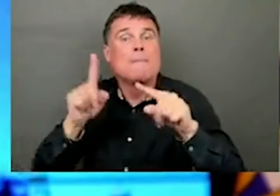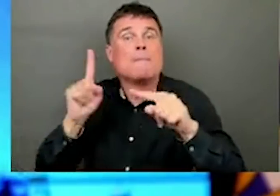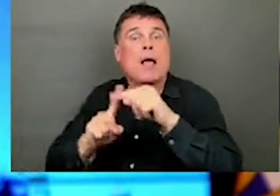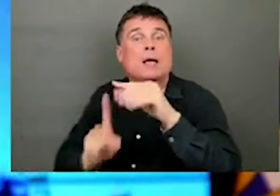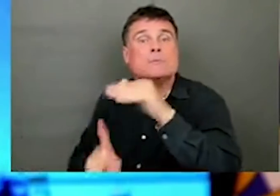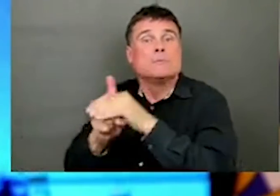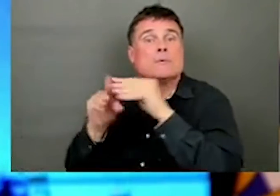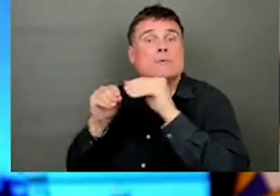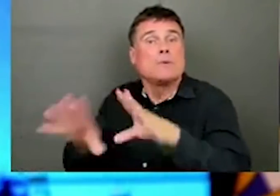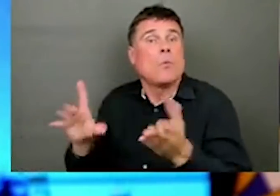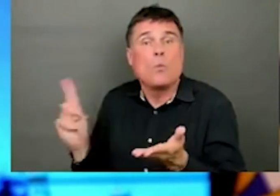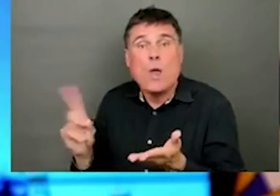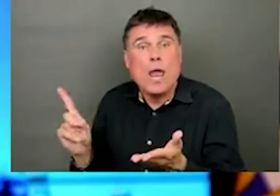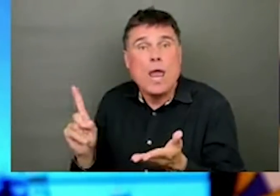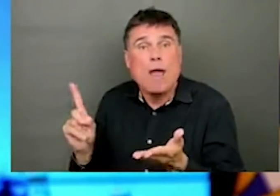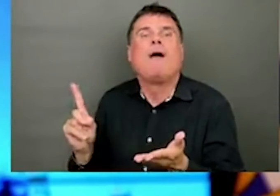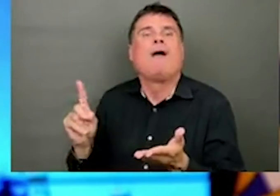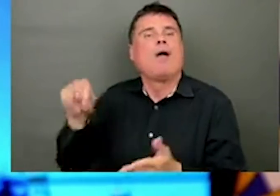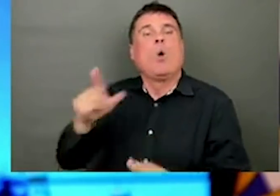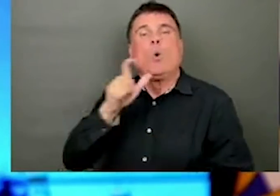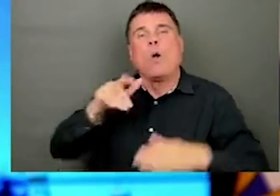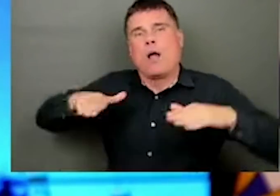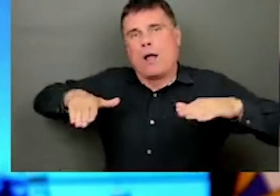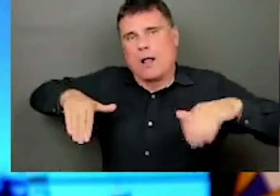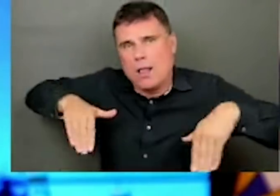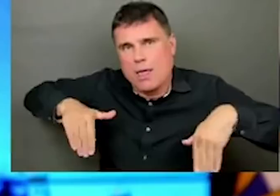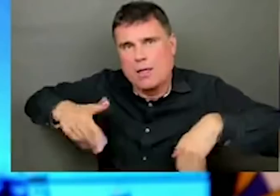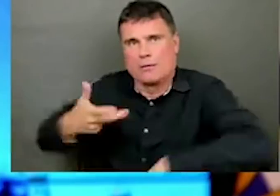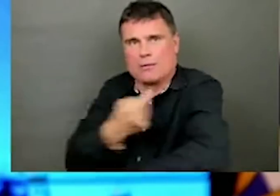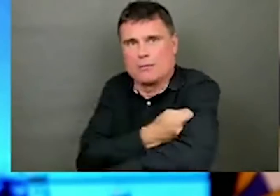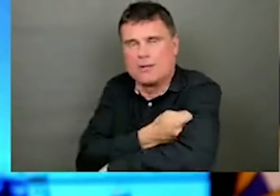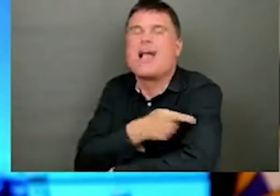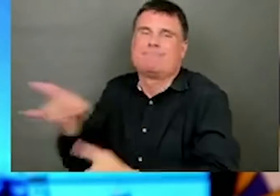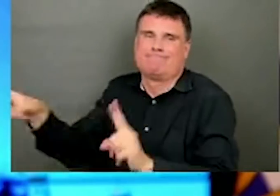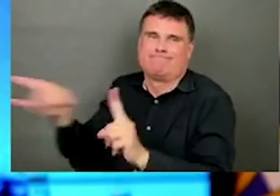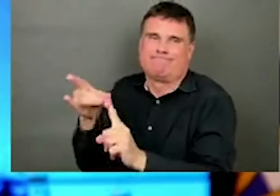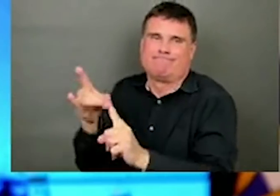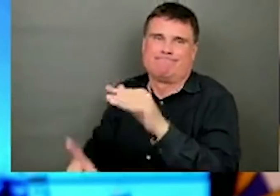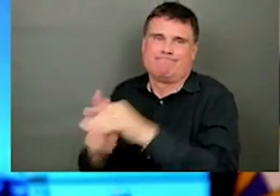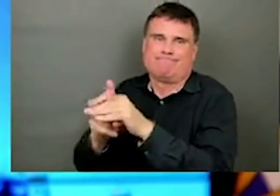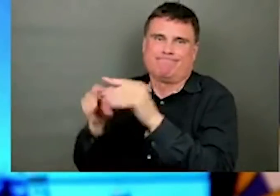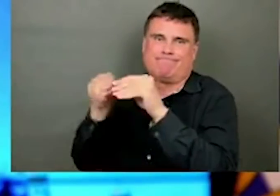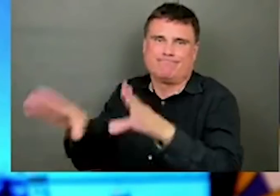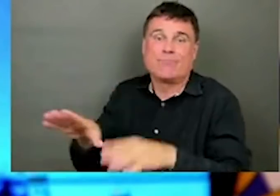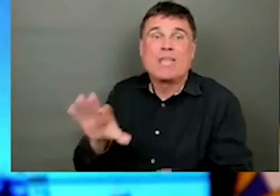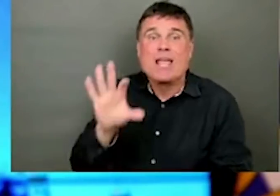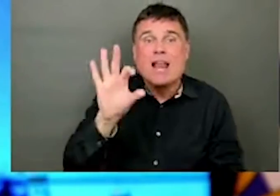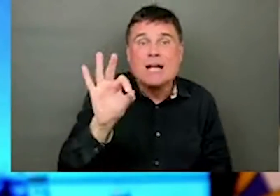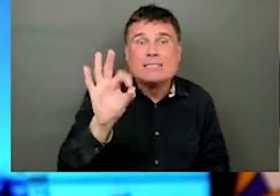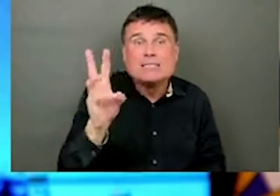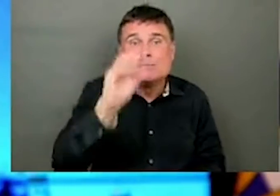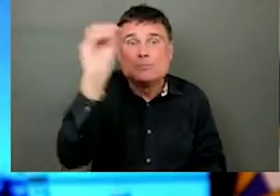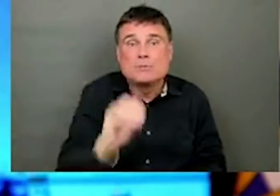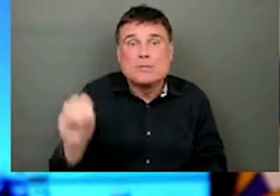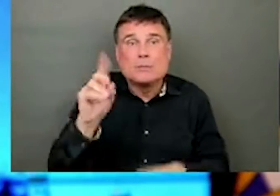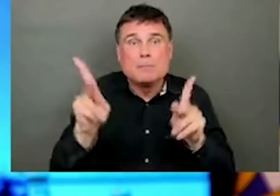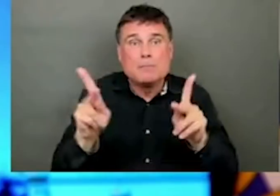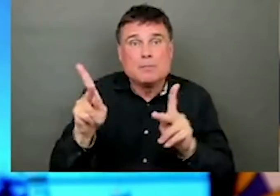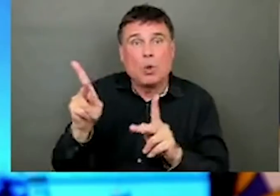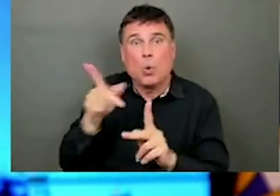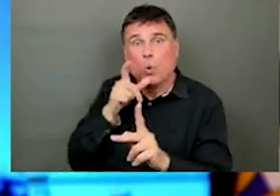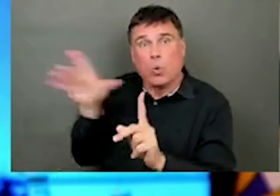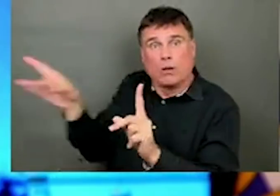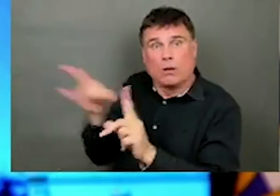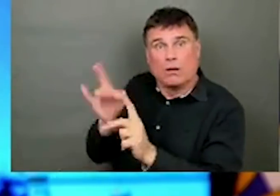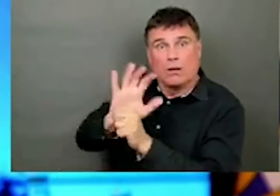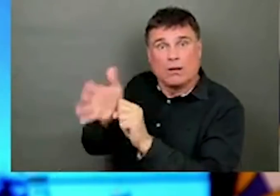overwhelmingly. 96% or 93% of our cases are people who are not fully immunized. So